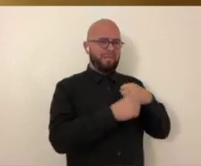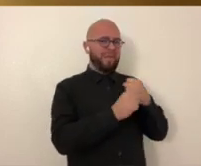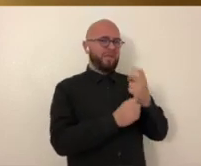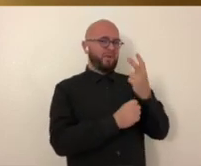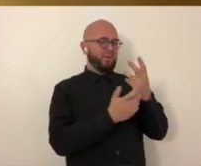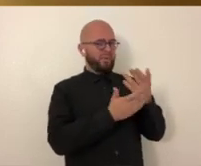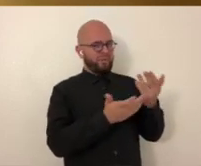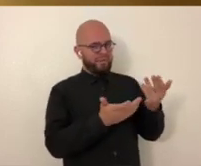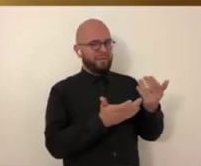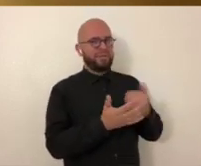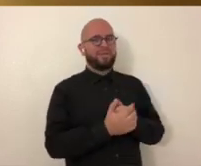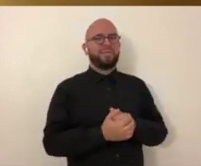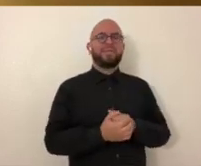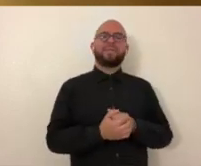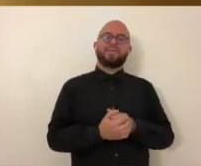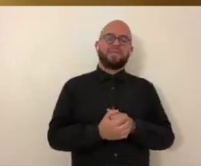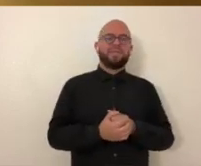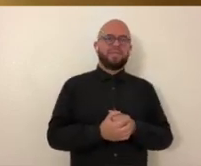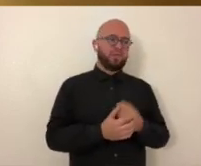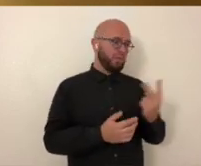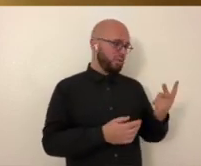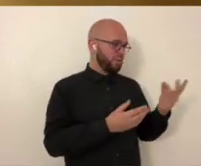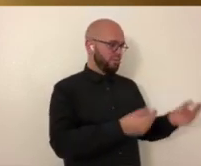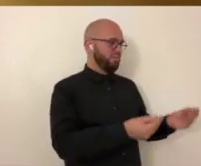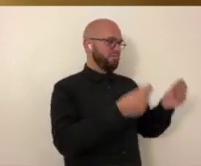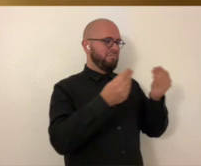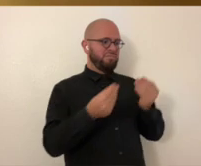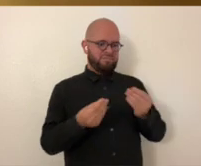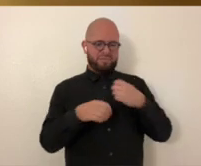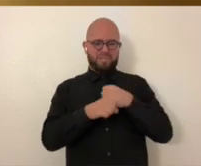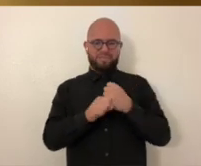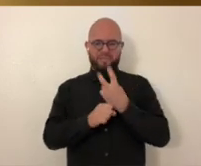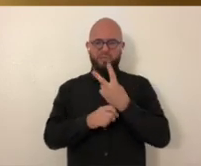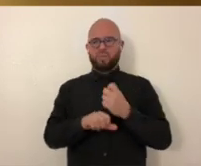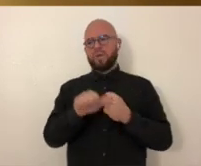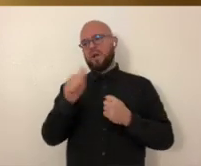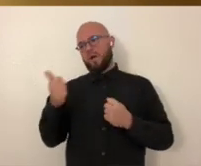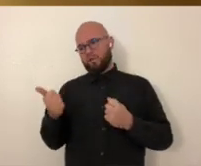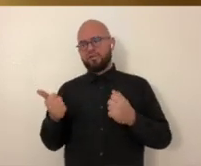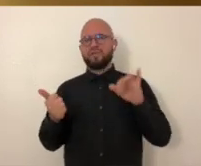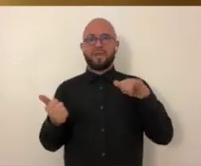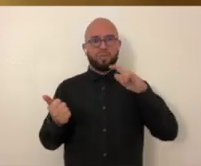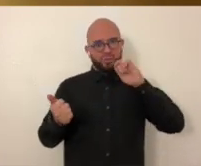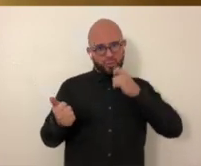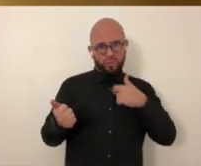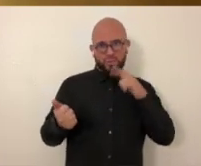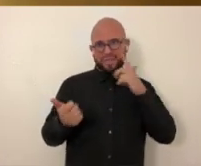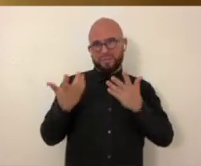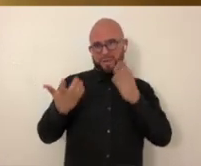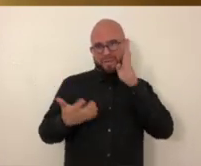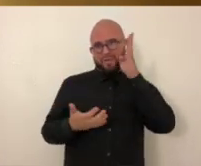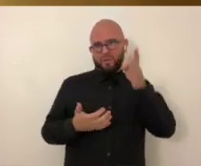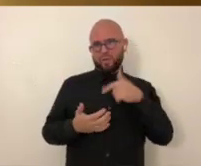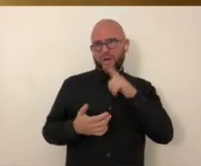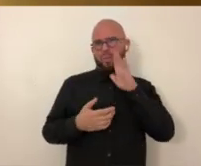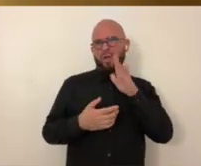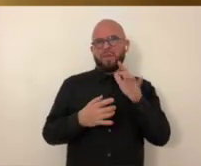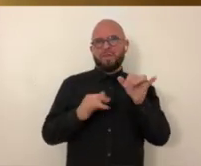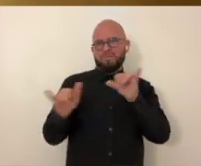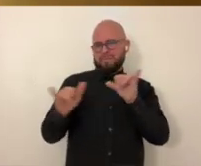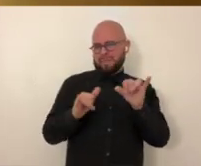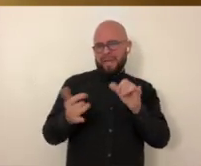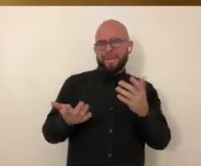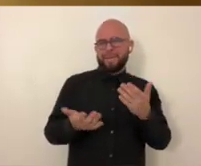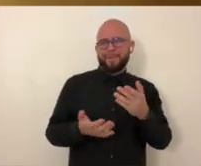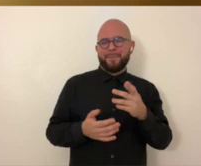And so I took them recently and made two like pieces out of those, and that was a really cool experience. So I might do